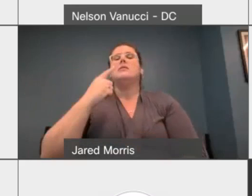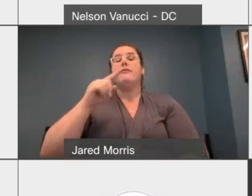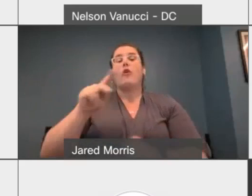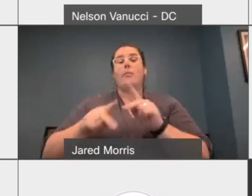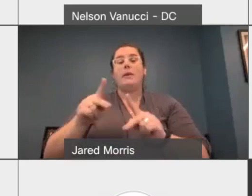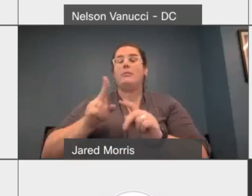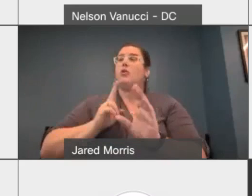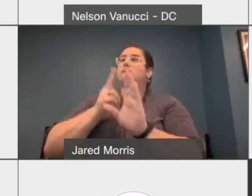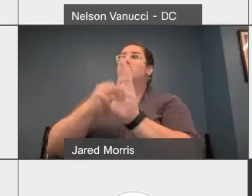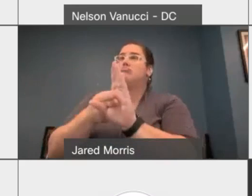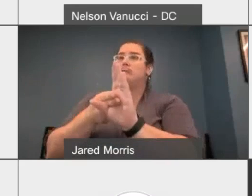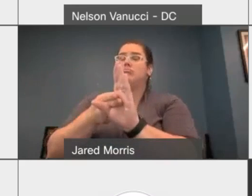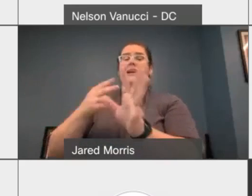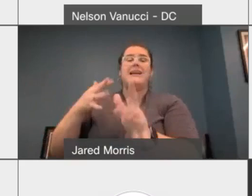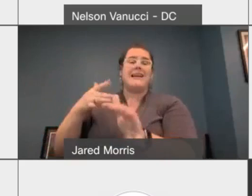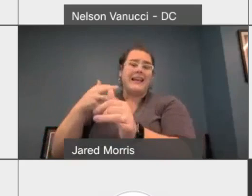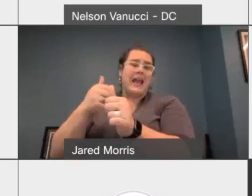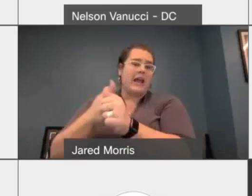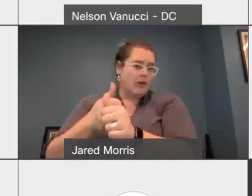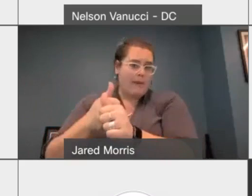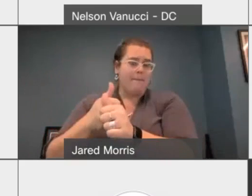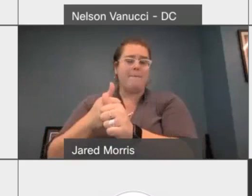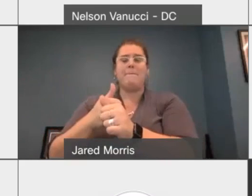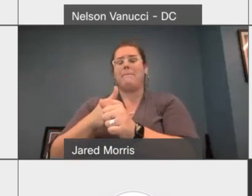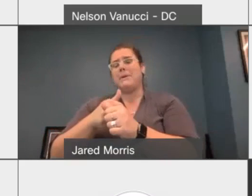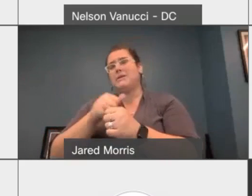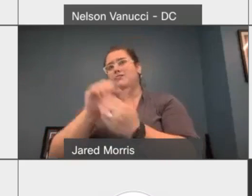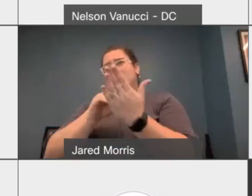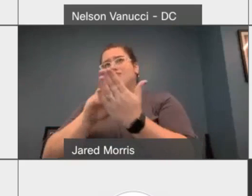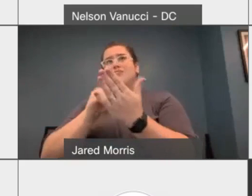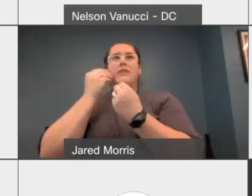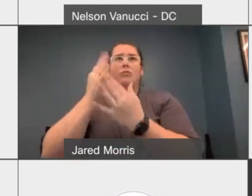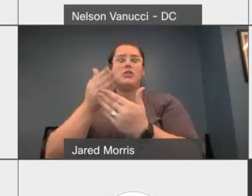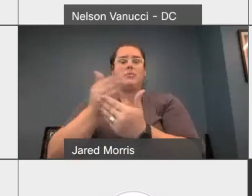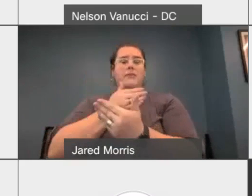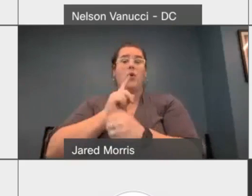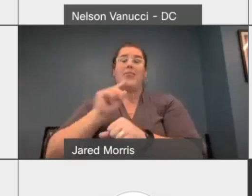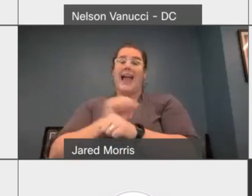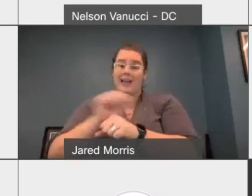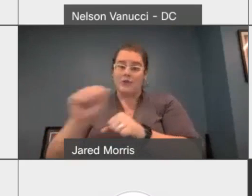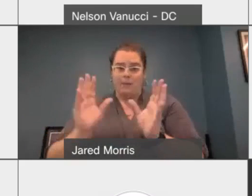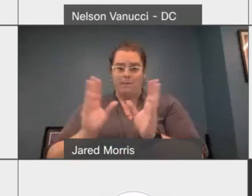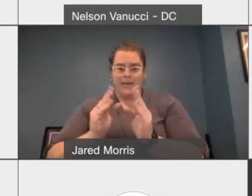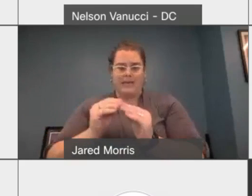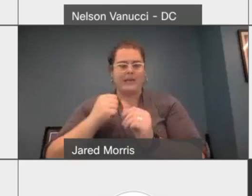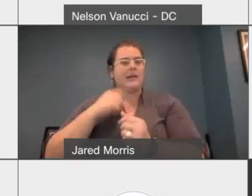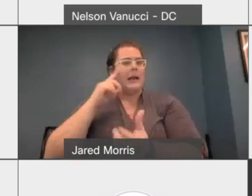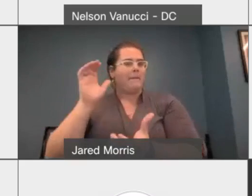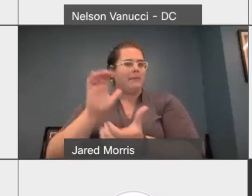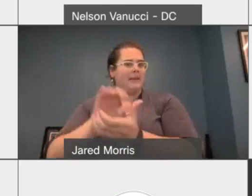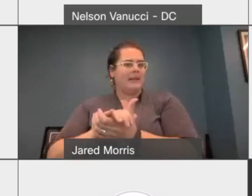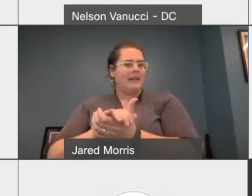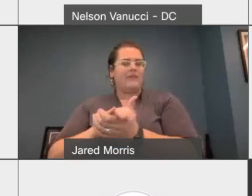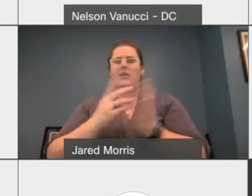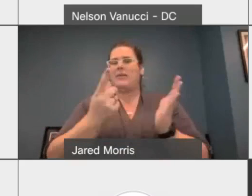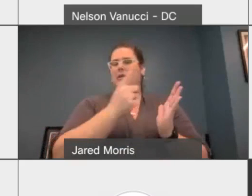and have some time to share with one another prior to the actual meeting, which I believe, let me give